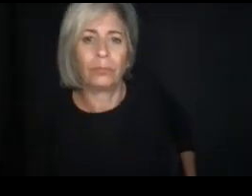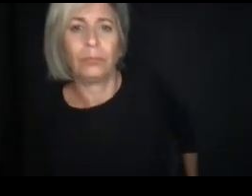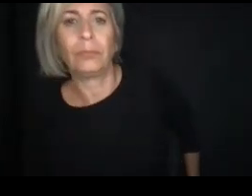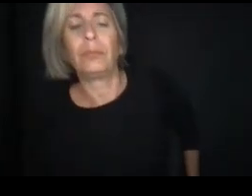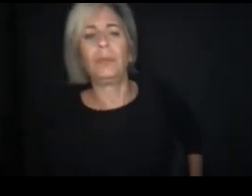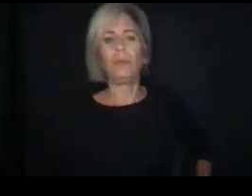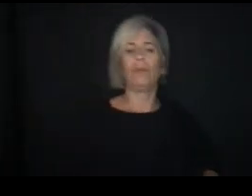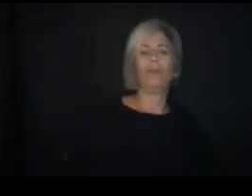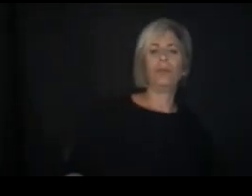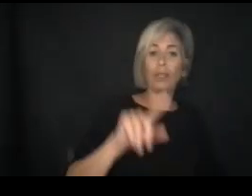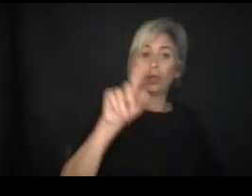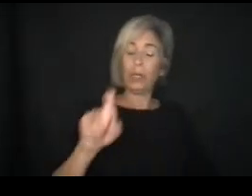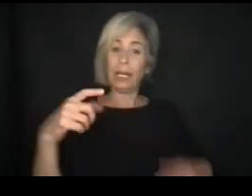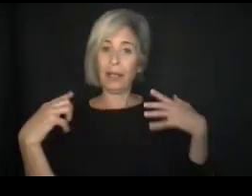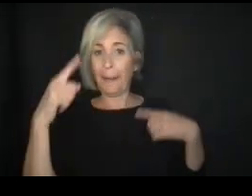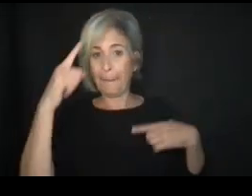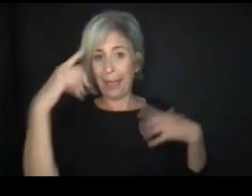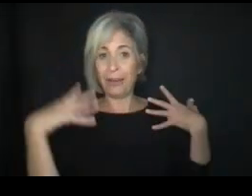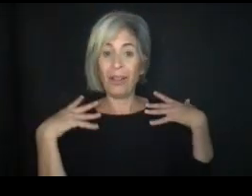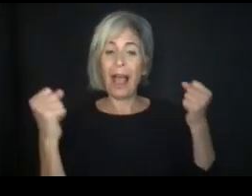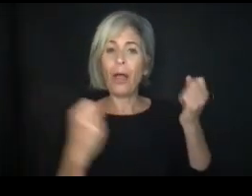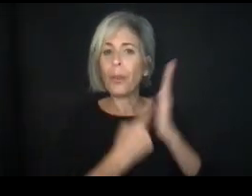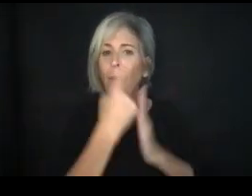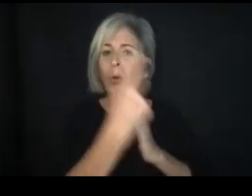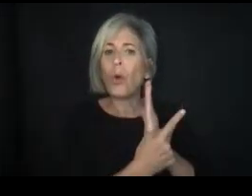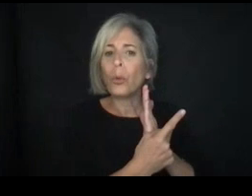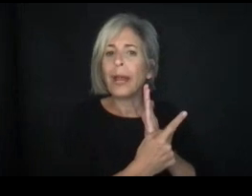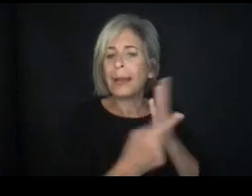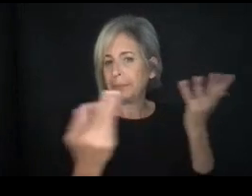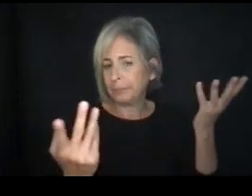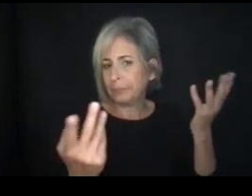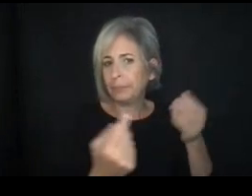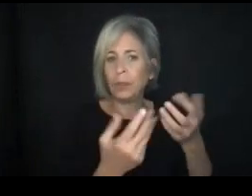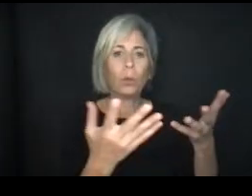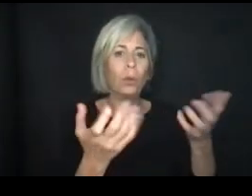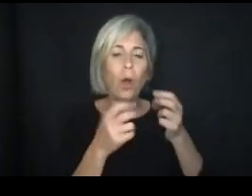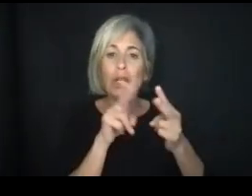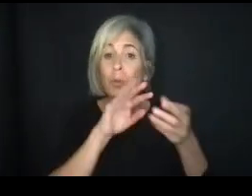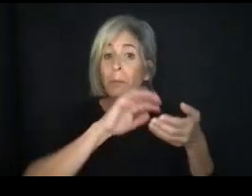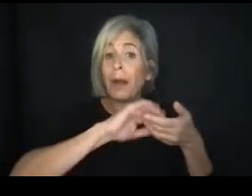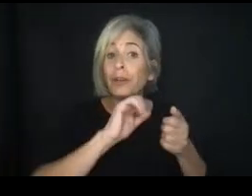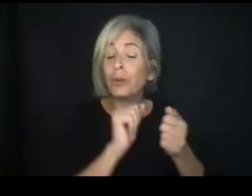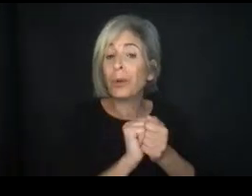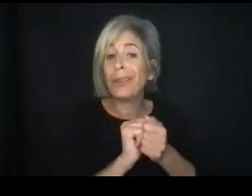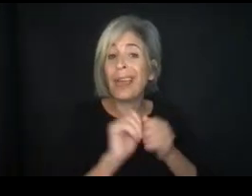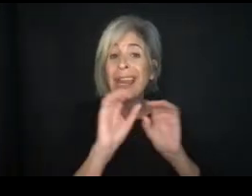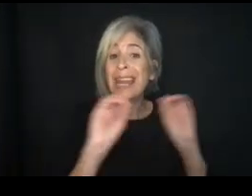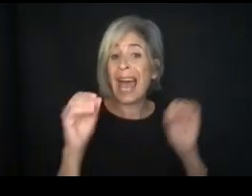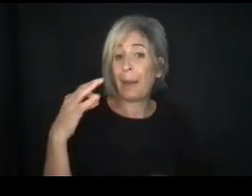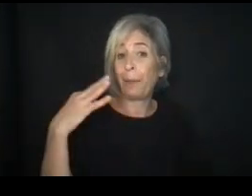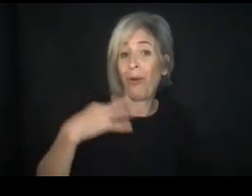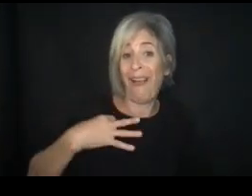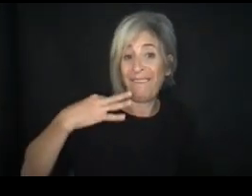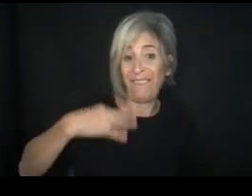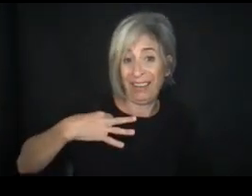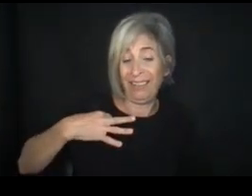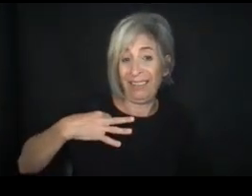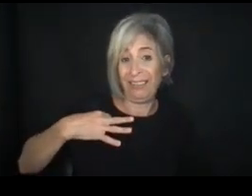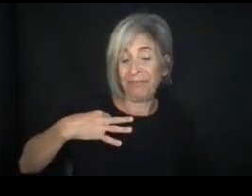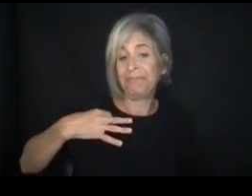need a mental health program, and we want to partner with a nonprofit.